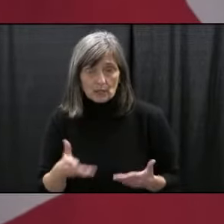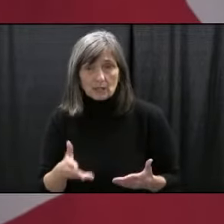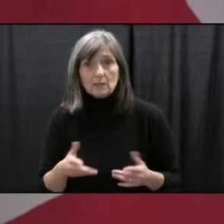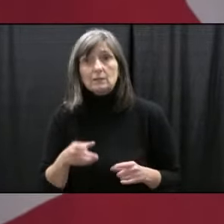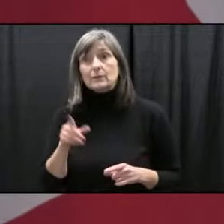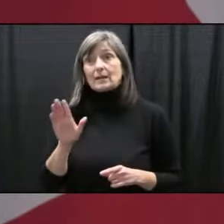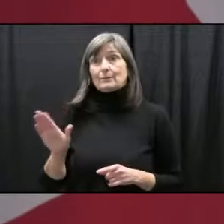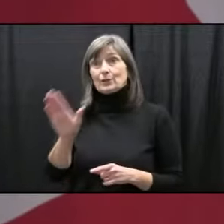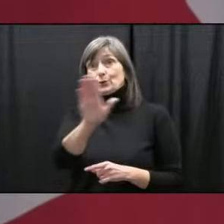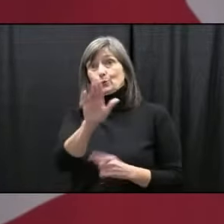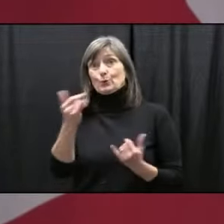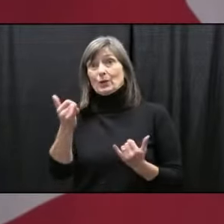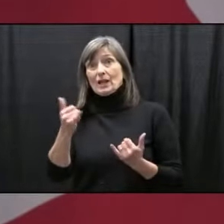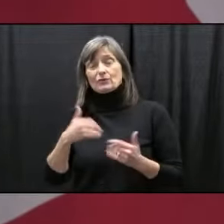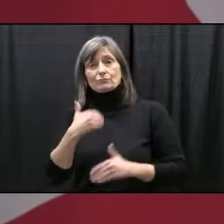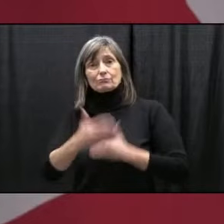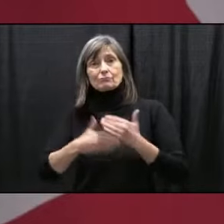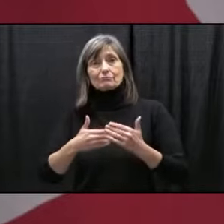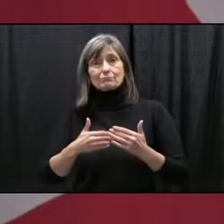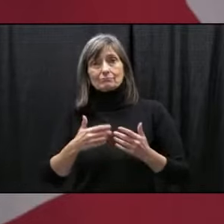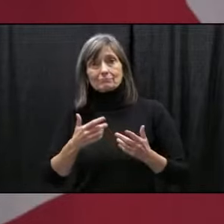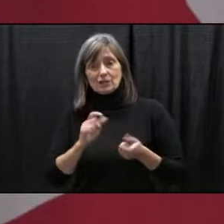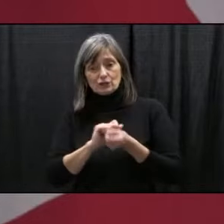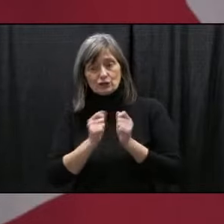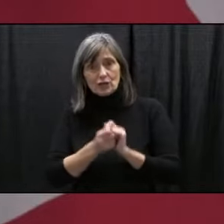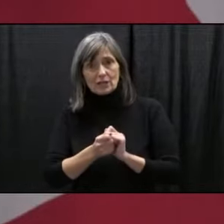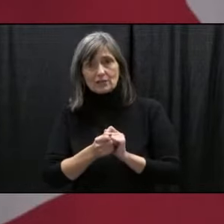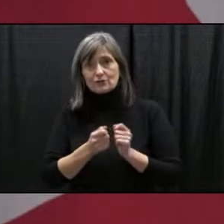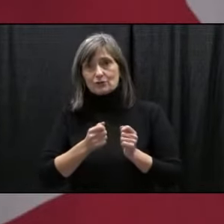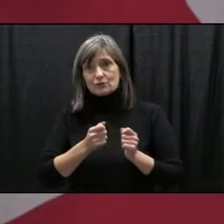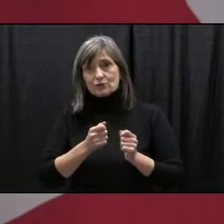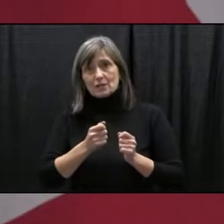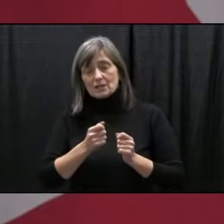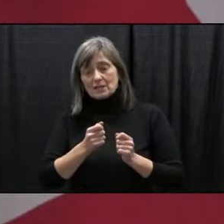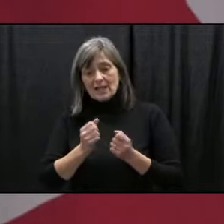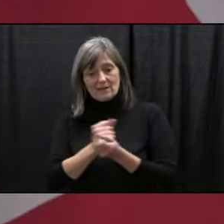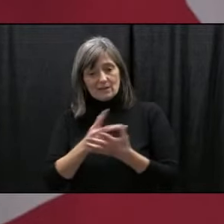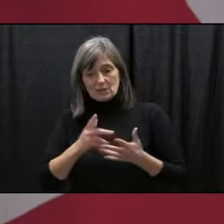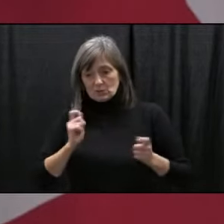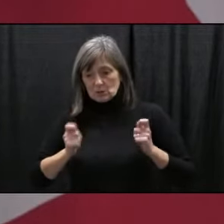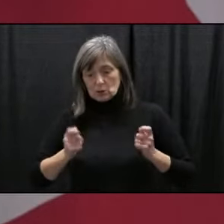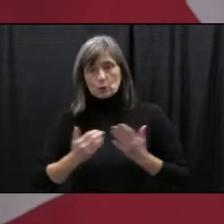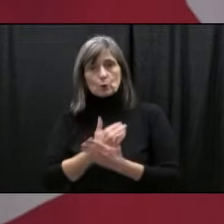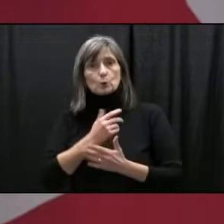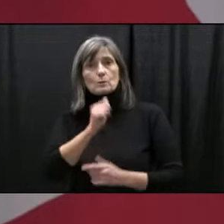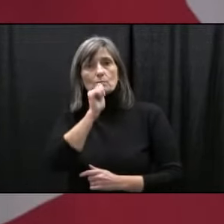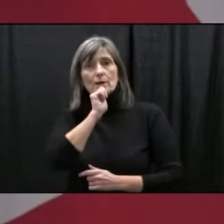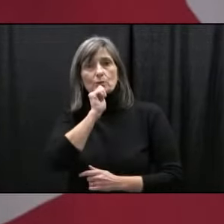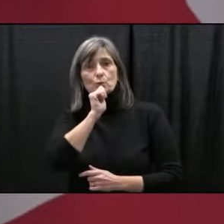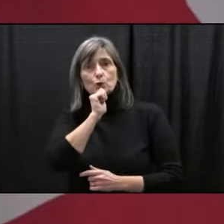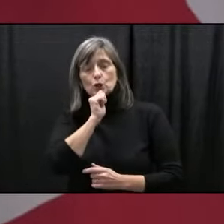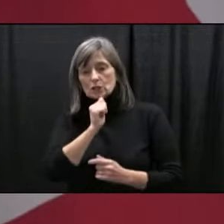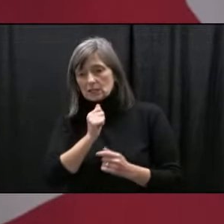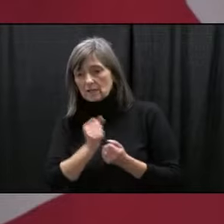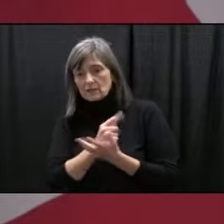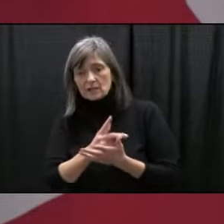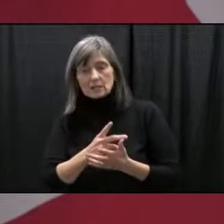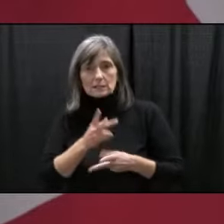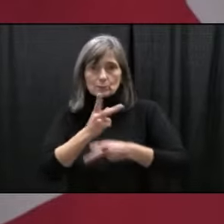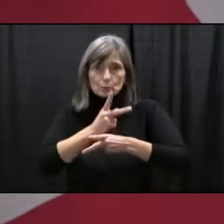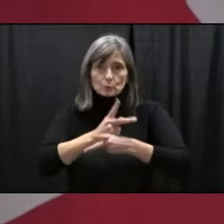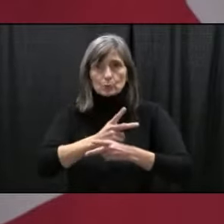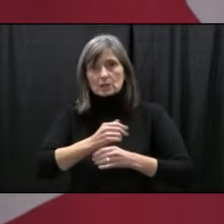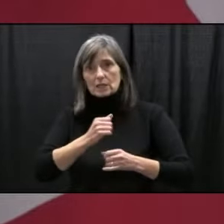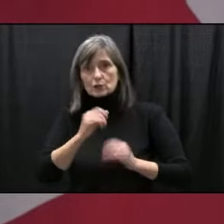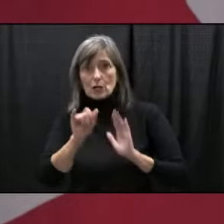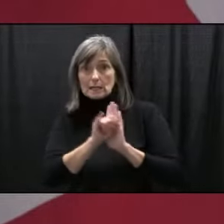up here today, on an ongoing basis to make sure their identity is protected. Now that we're aware that their information has been